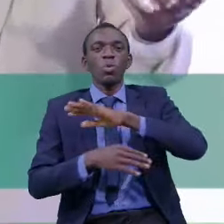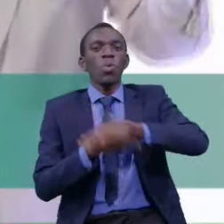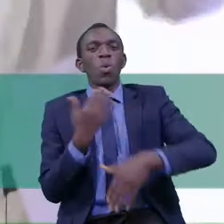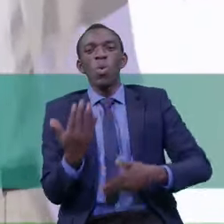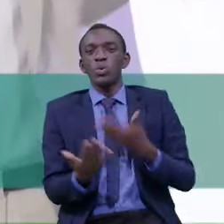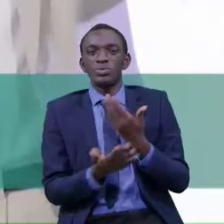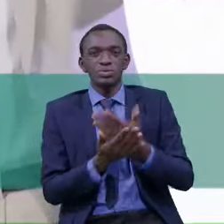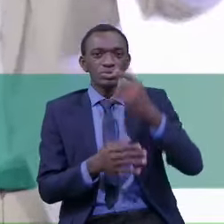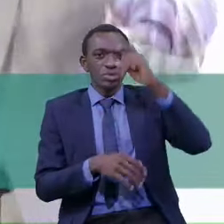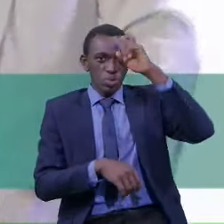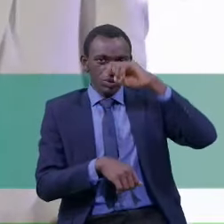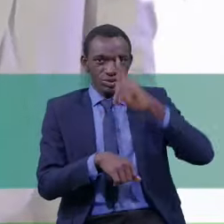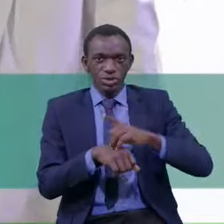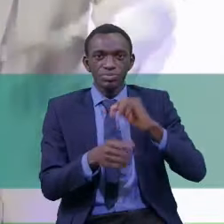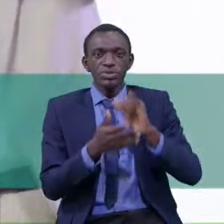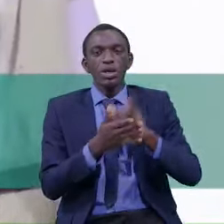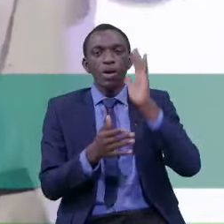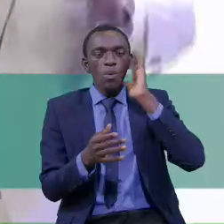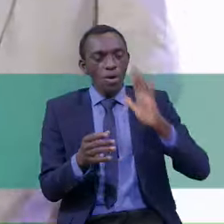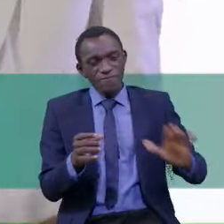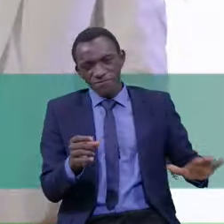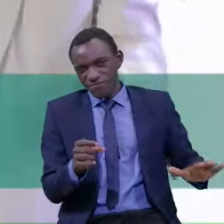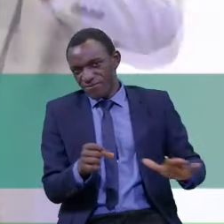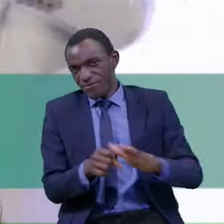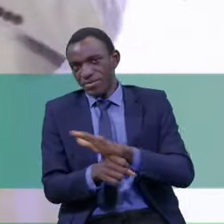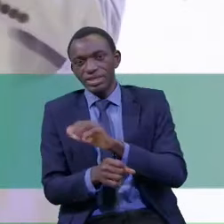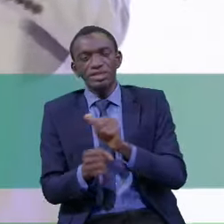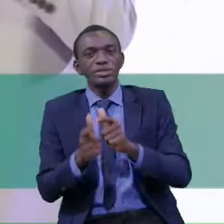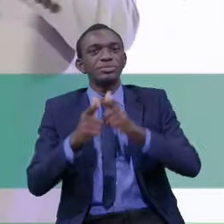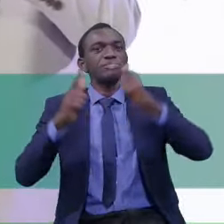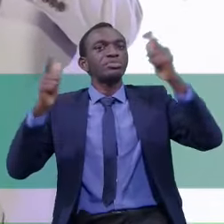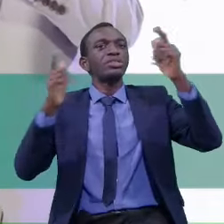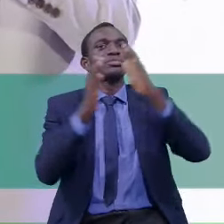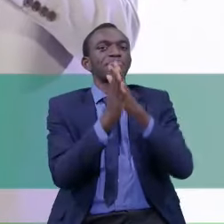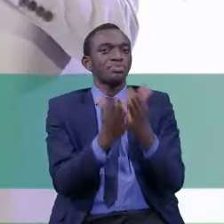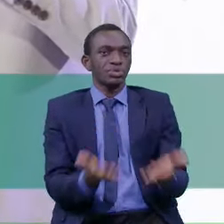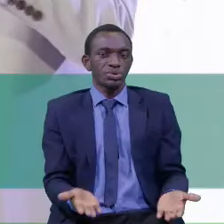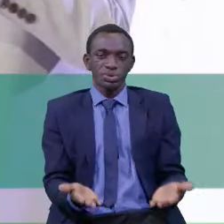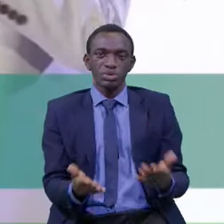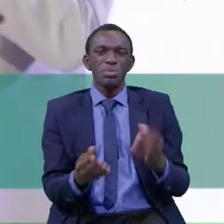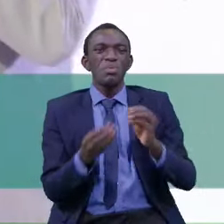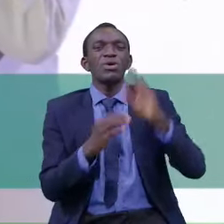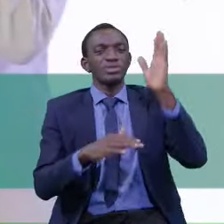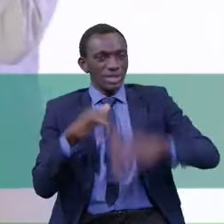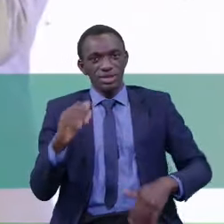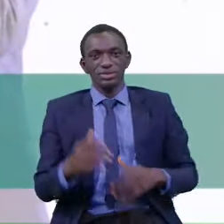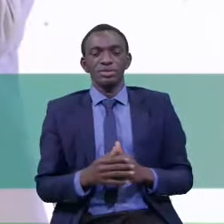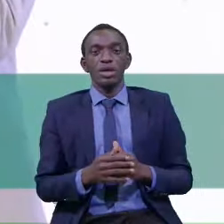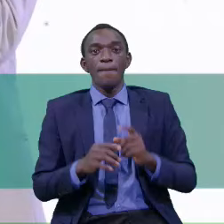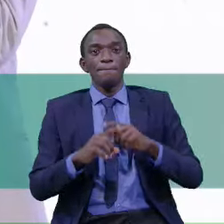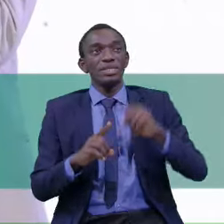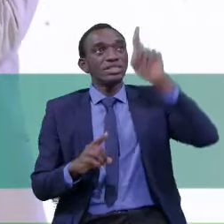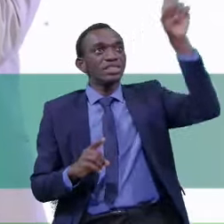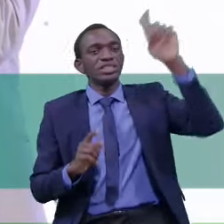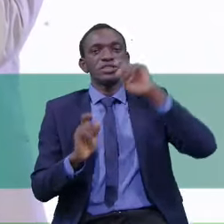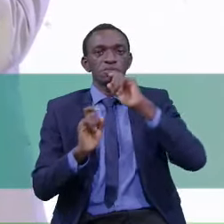will fill a big book. Even go beyond a big book. But he gives the gift of